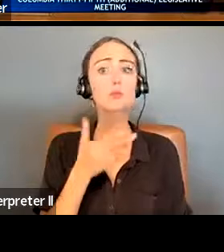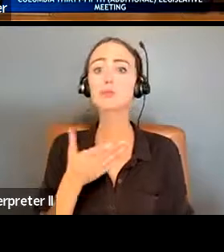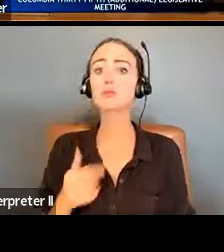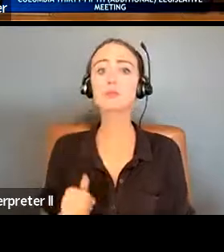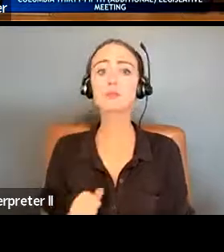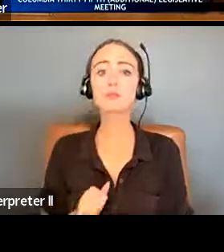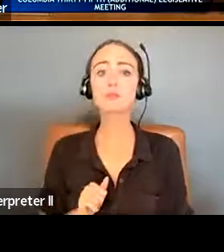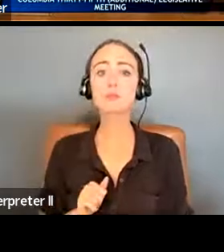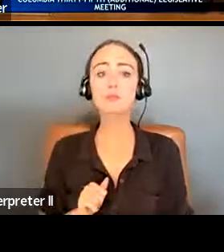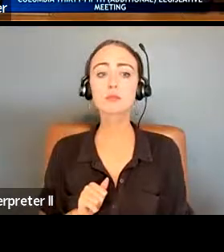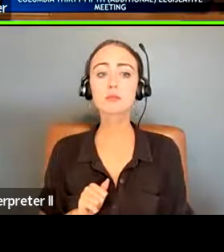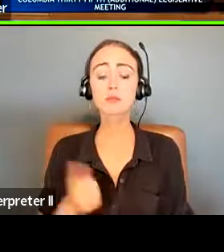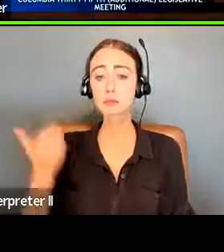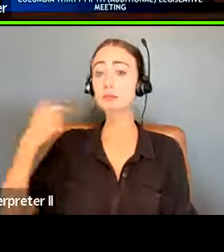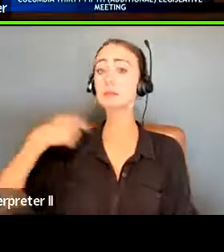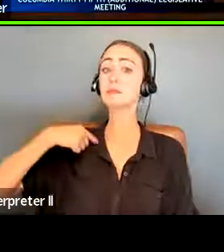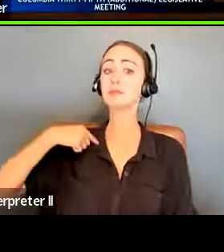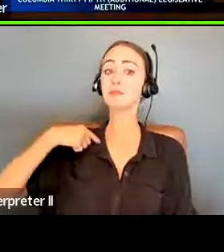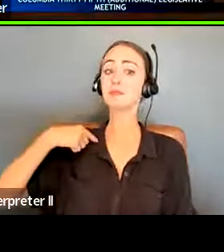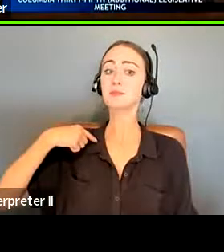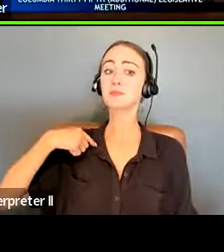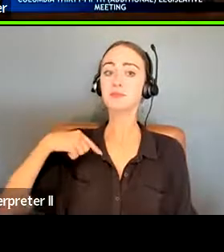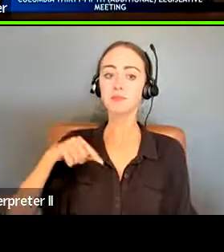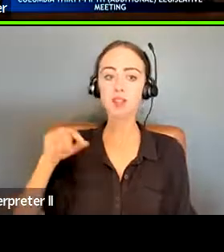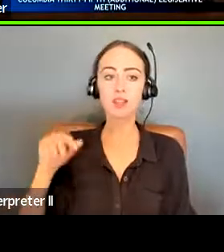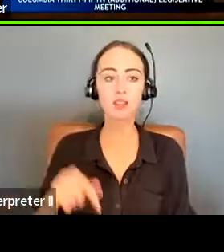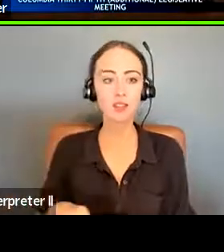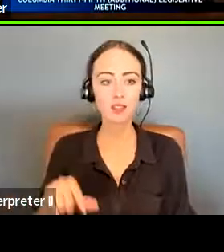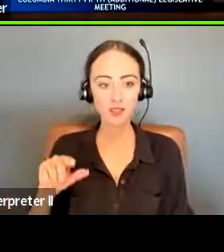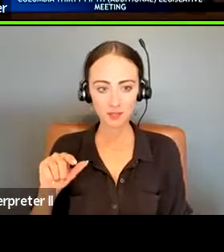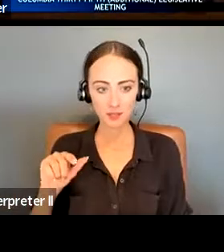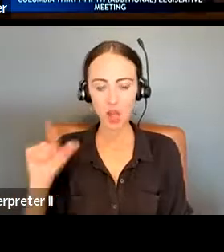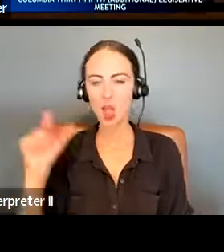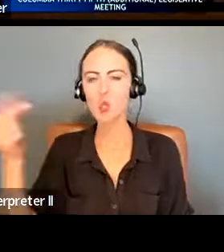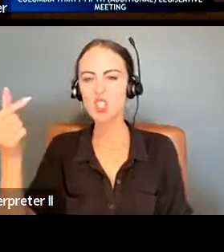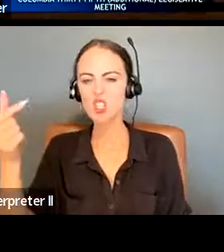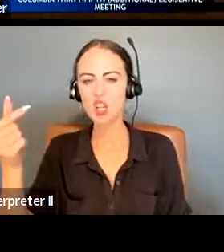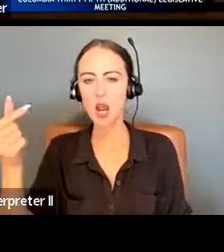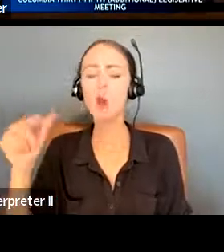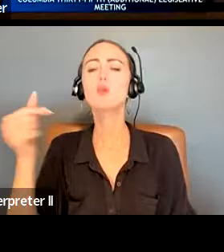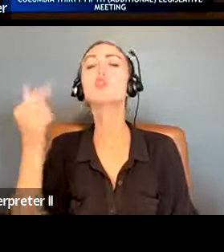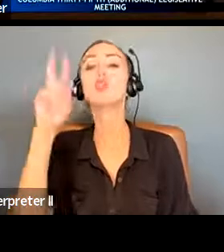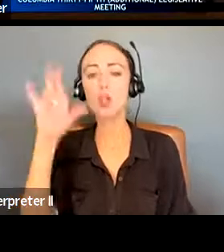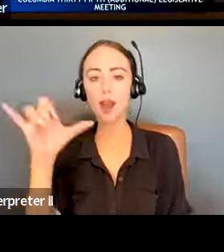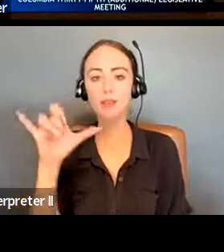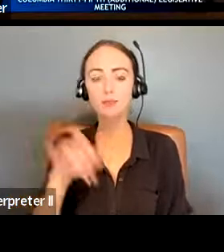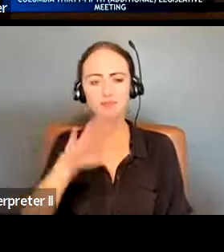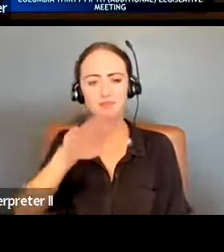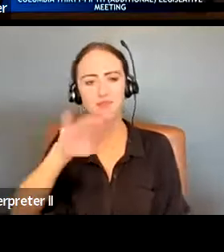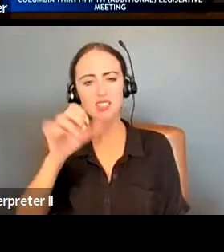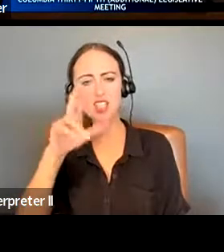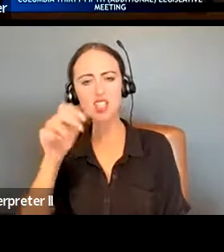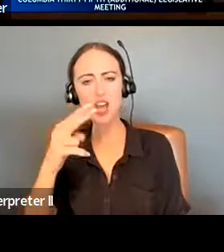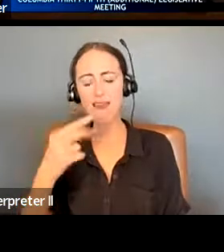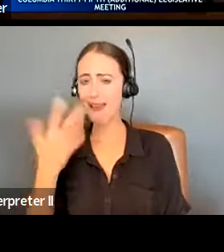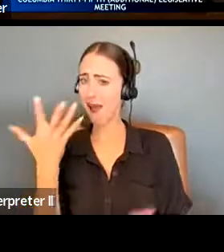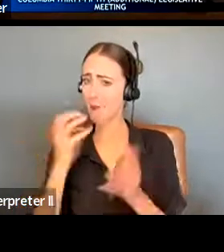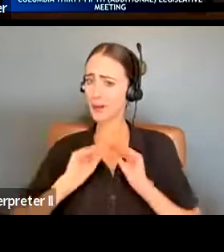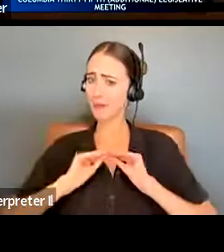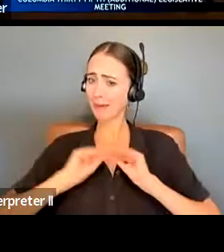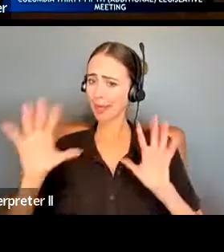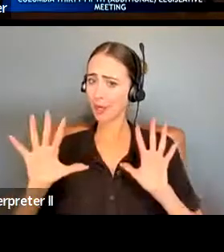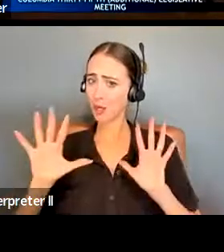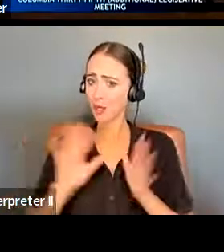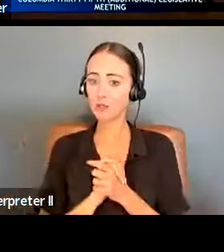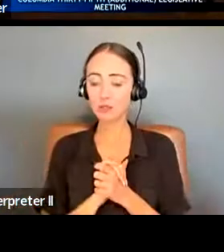recognized? Me. Councilmember Gray. That's great. Okay, thank you, Mr. Chairman. I just want to ask Councilmember Che so I can be clear.